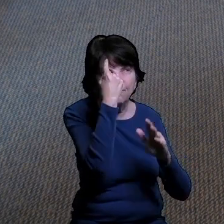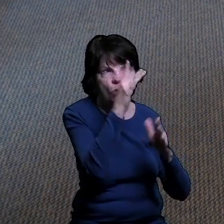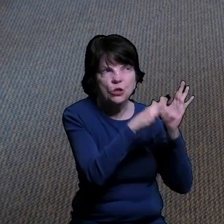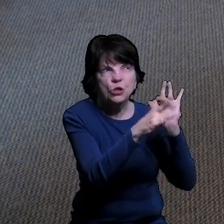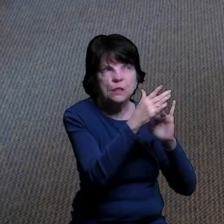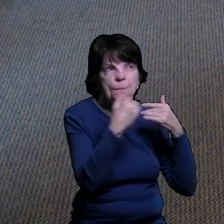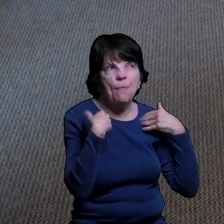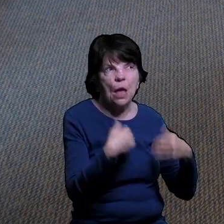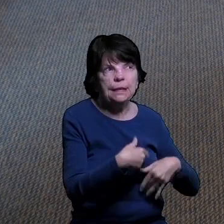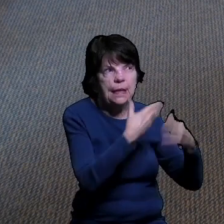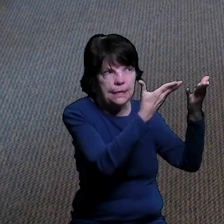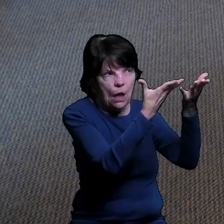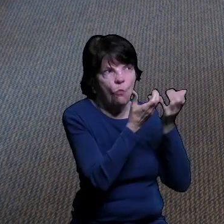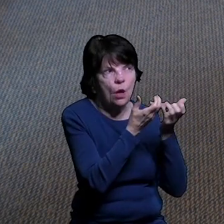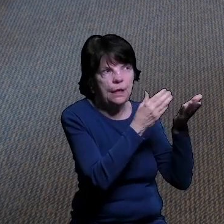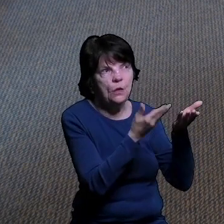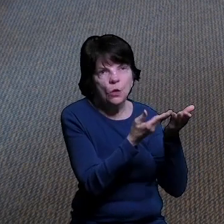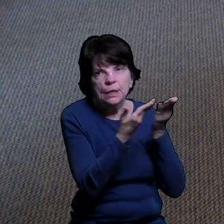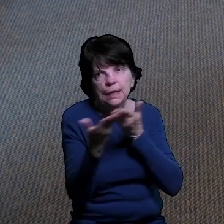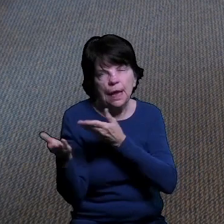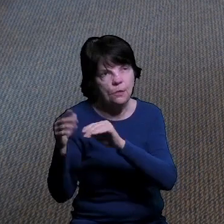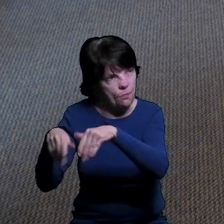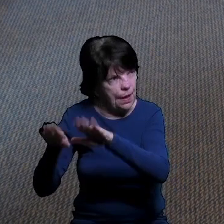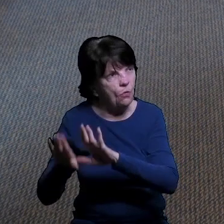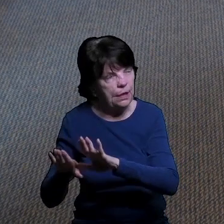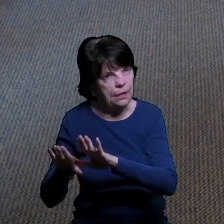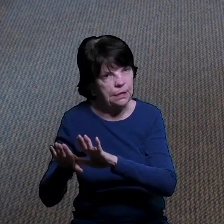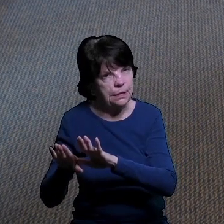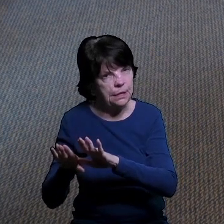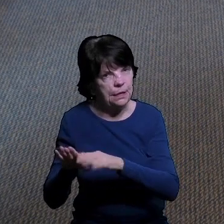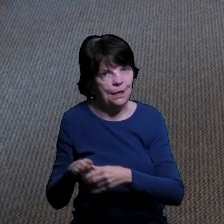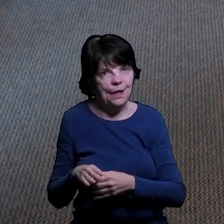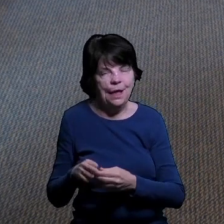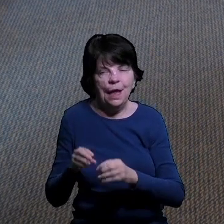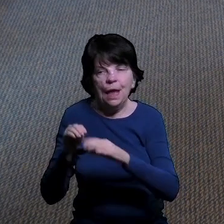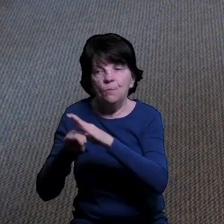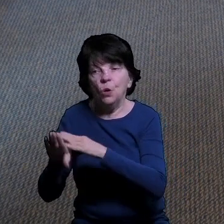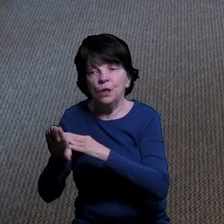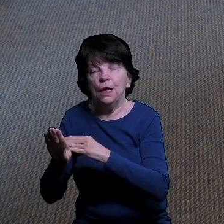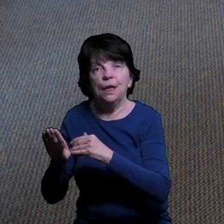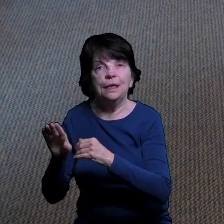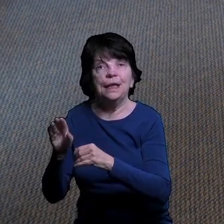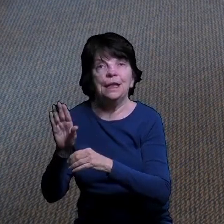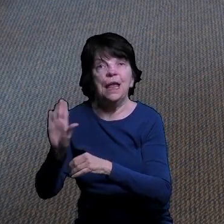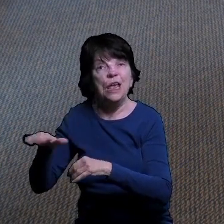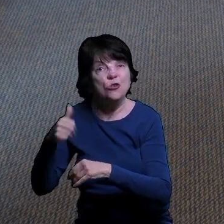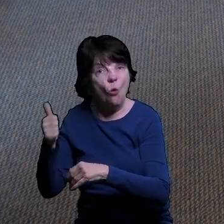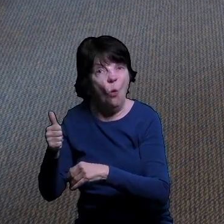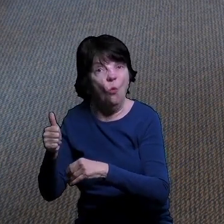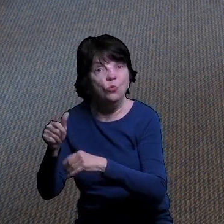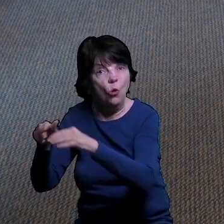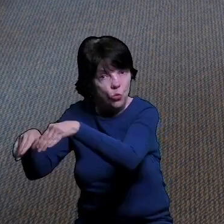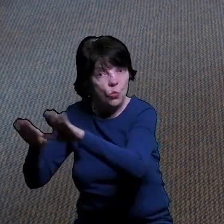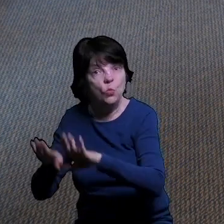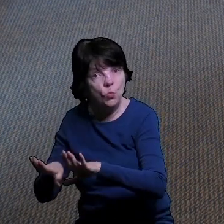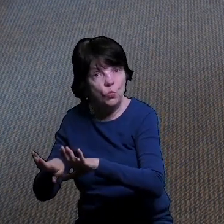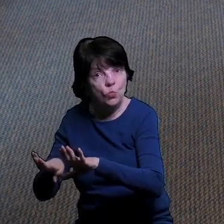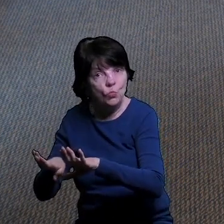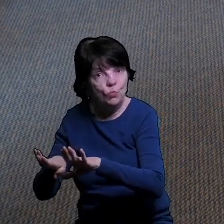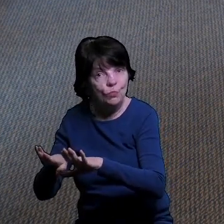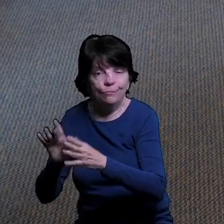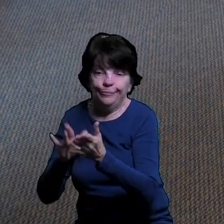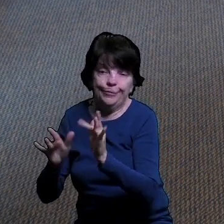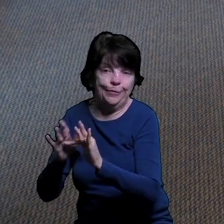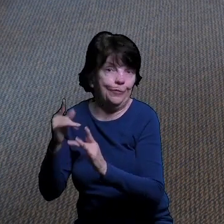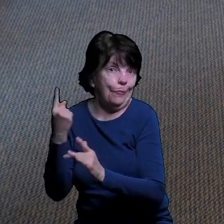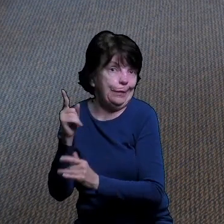was laid. Jesus only needed it for a couple days before he resurrected from the dead. But Joseph of